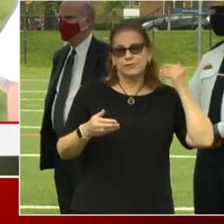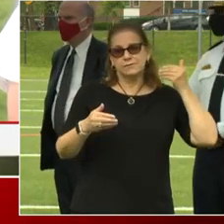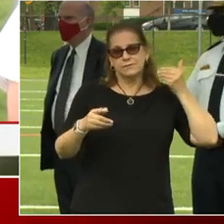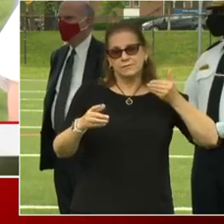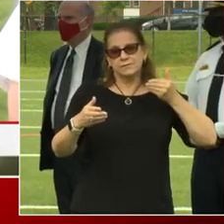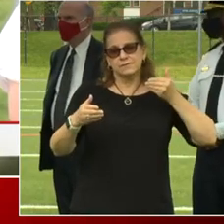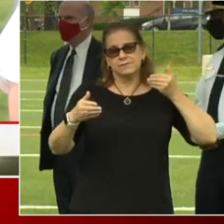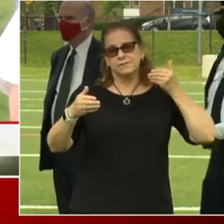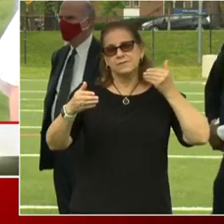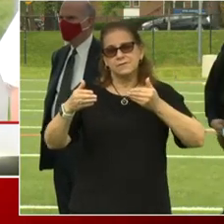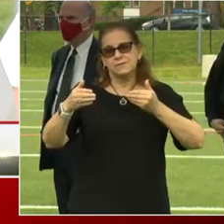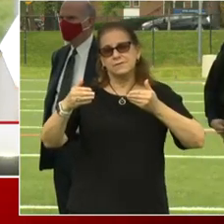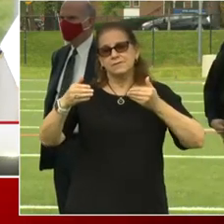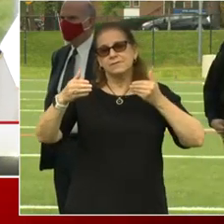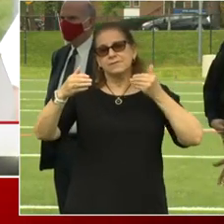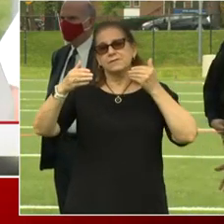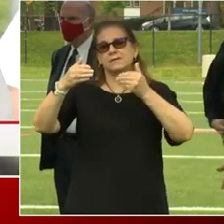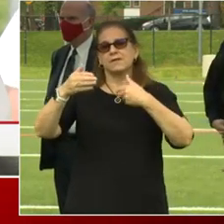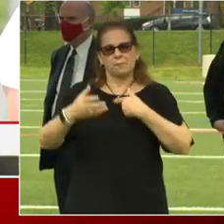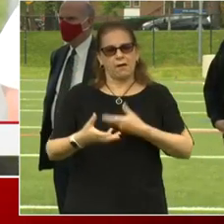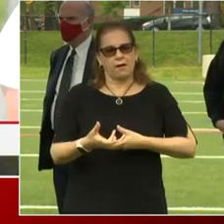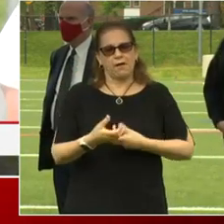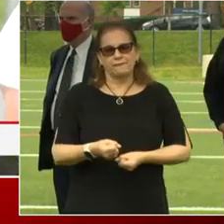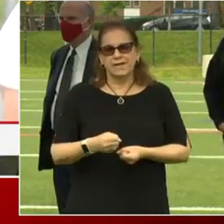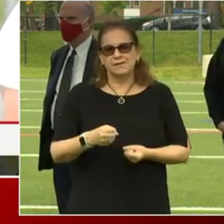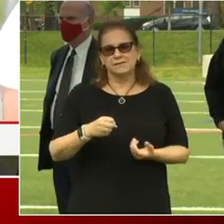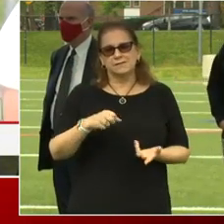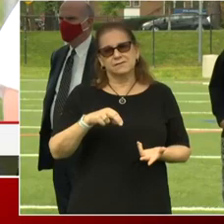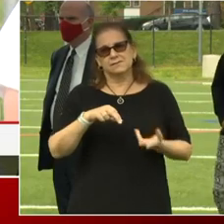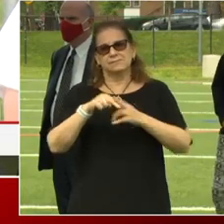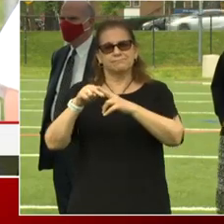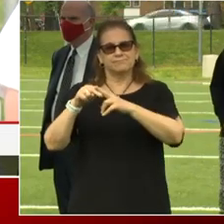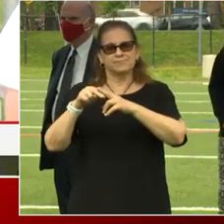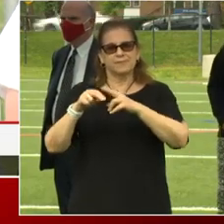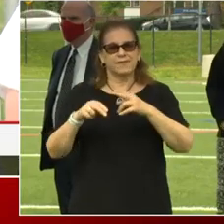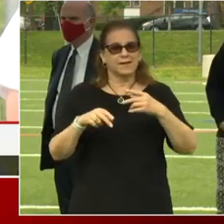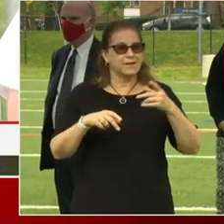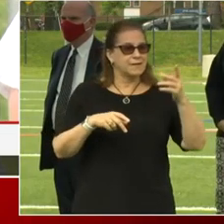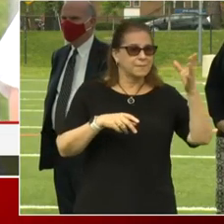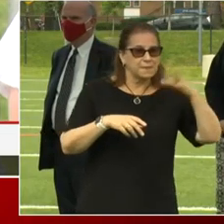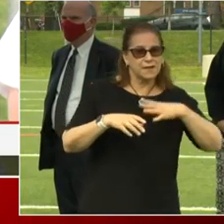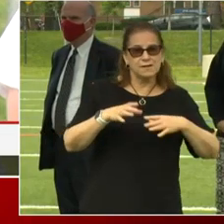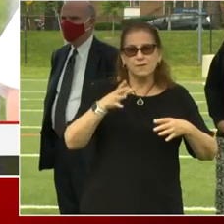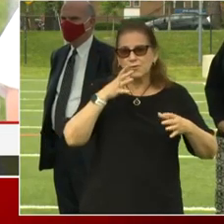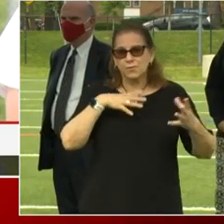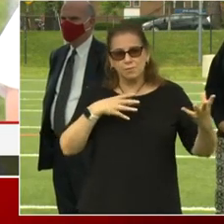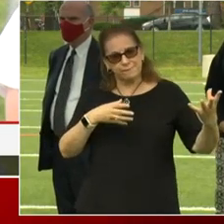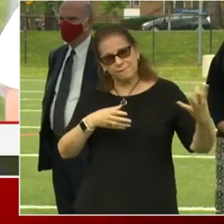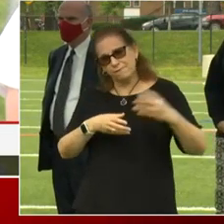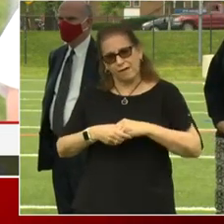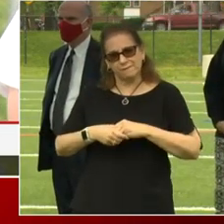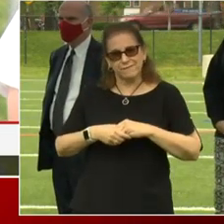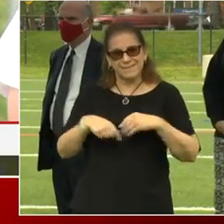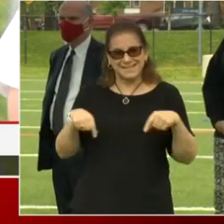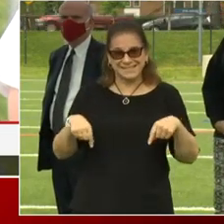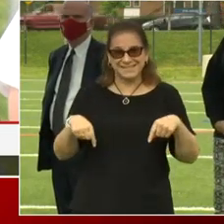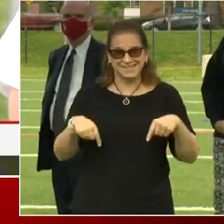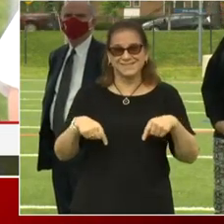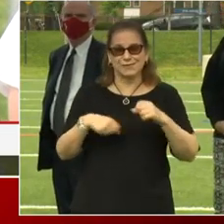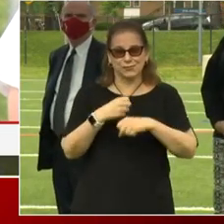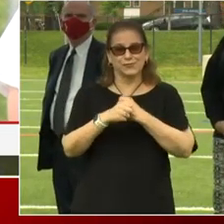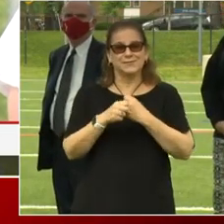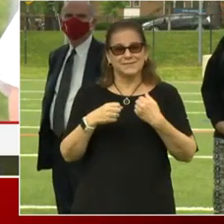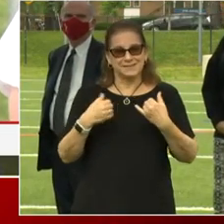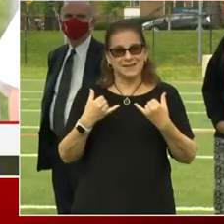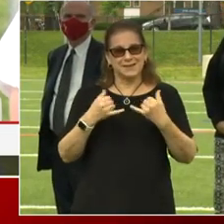confident that under the capable leadership of the men and women who are leading the efforts in the Summer Crime Initiative areas this year, we will